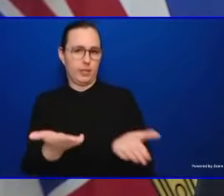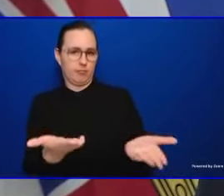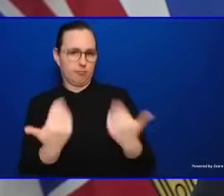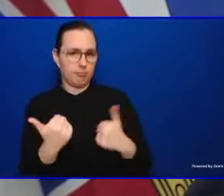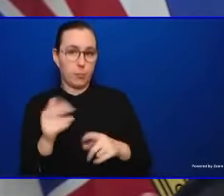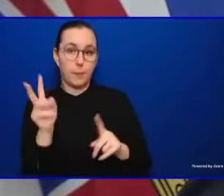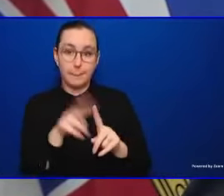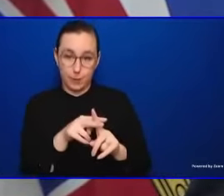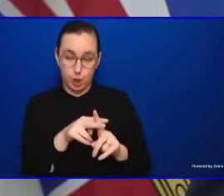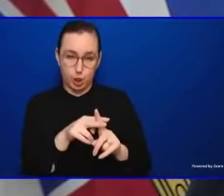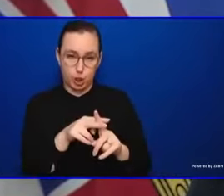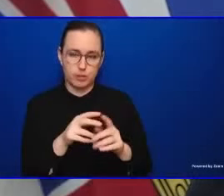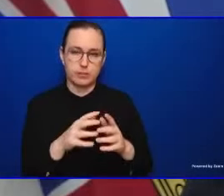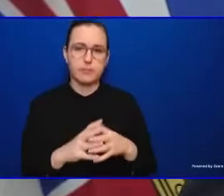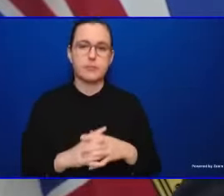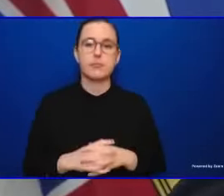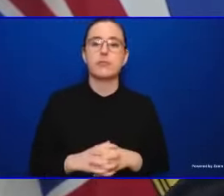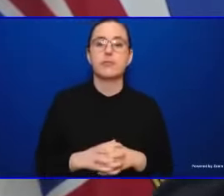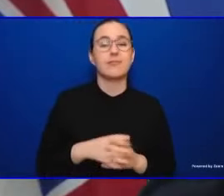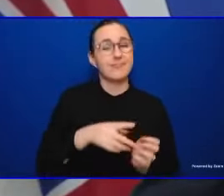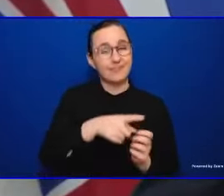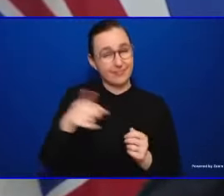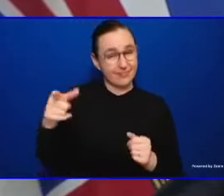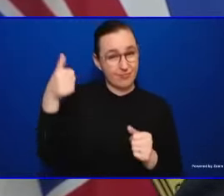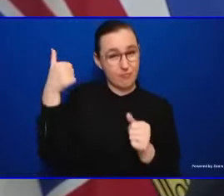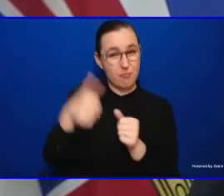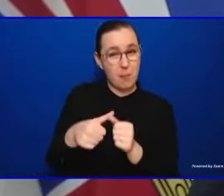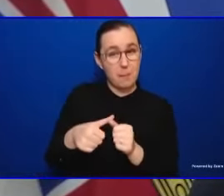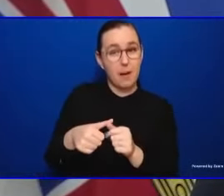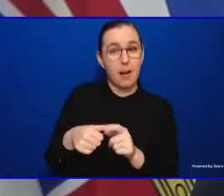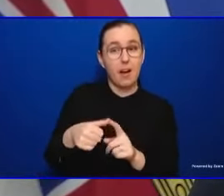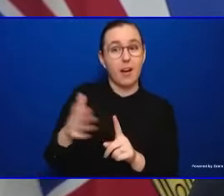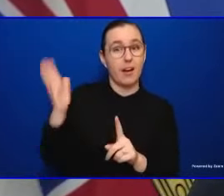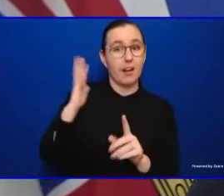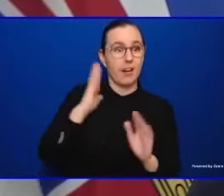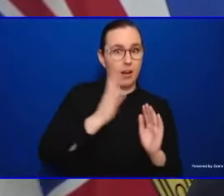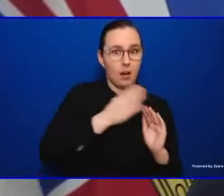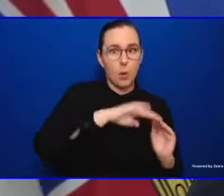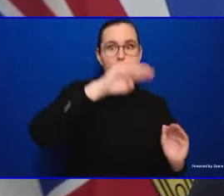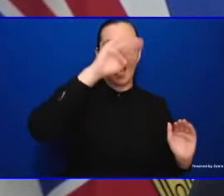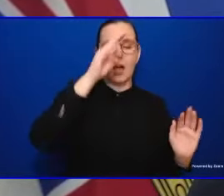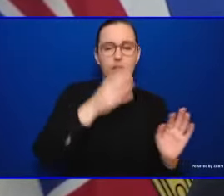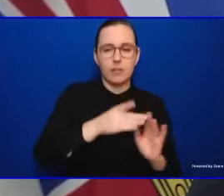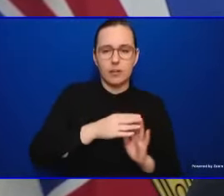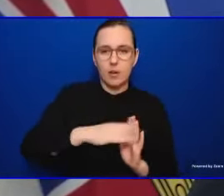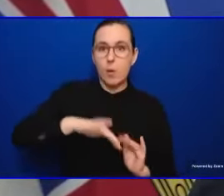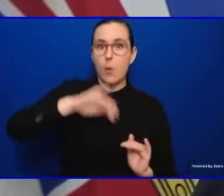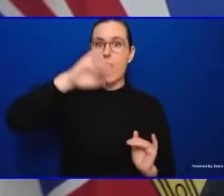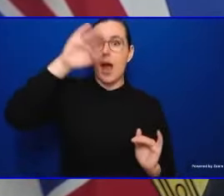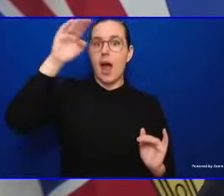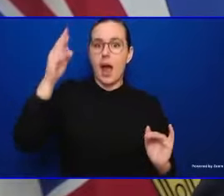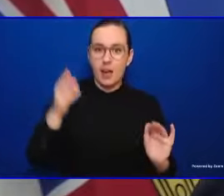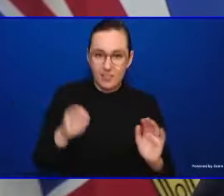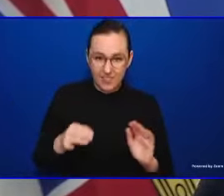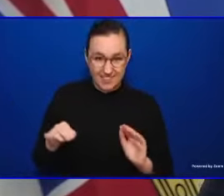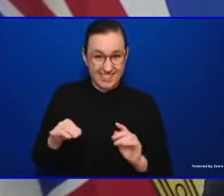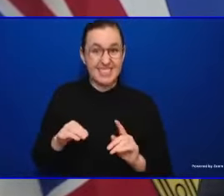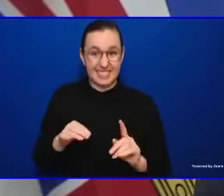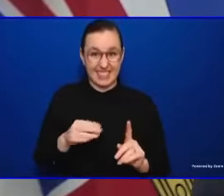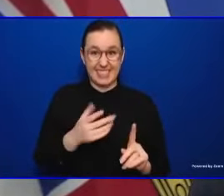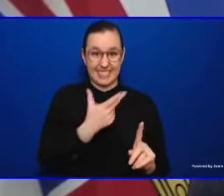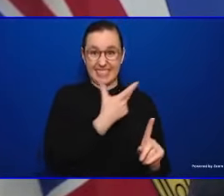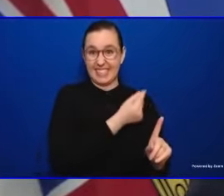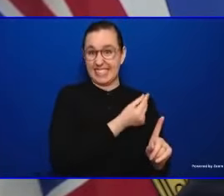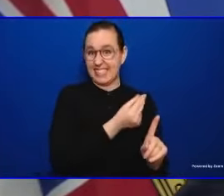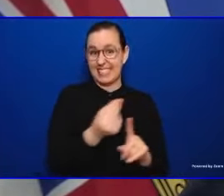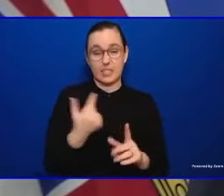in previous waves, in the third wave, when we had the main part of our immunization program in BC, we gave priority to essential